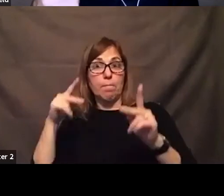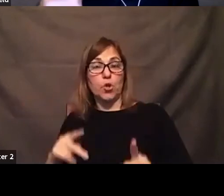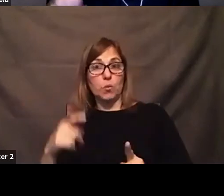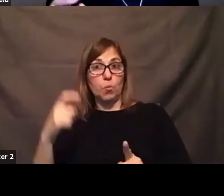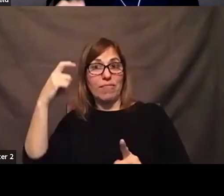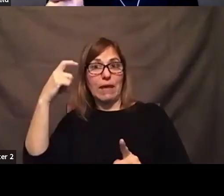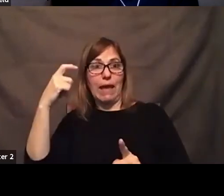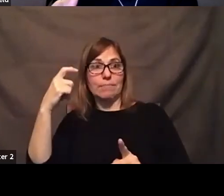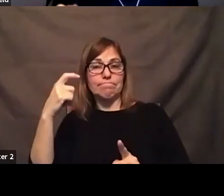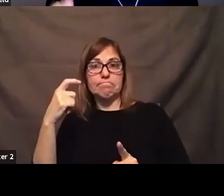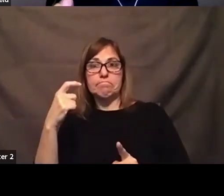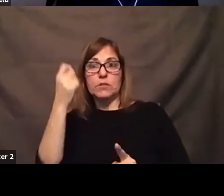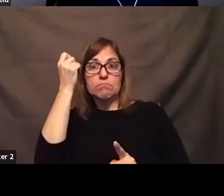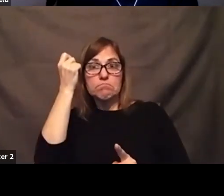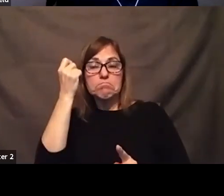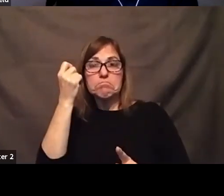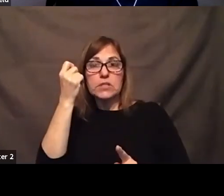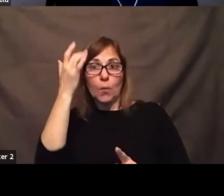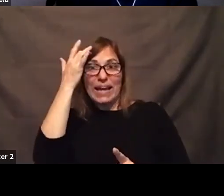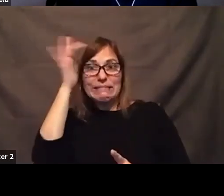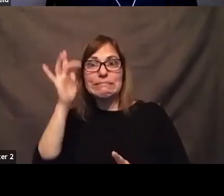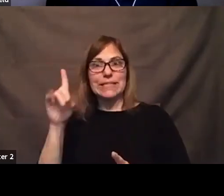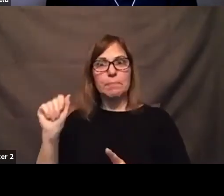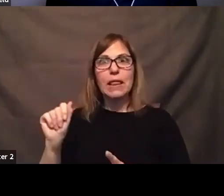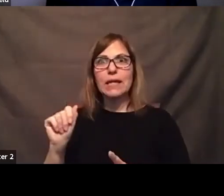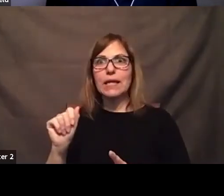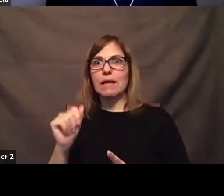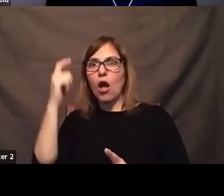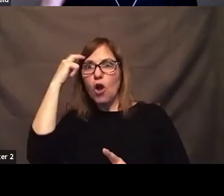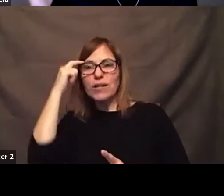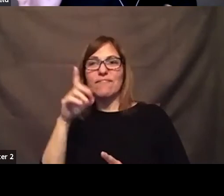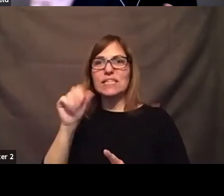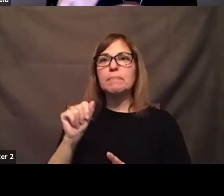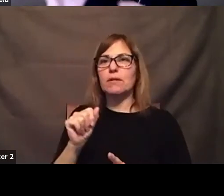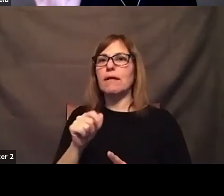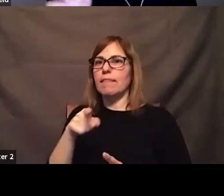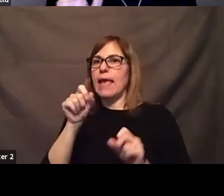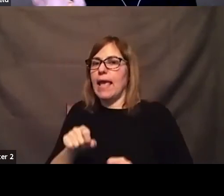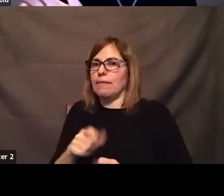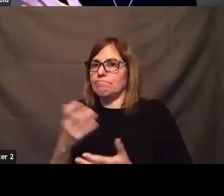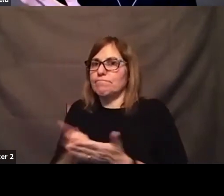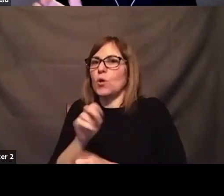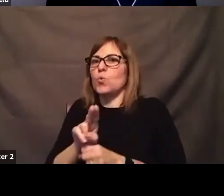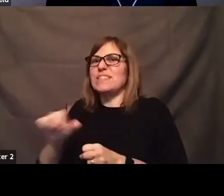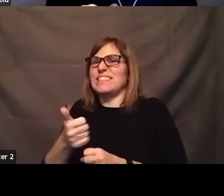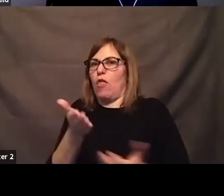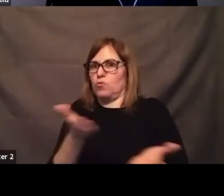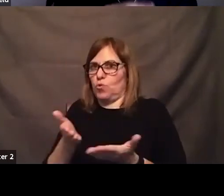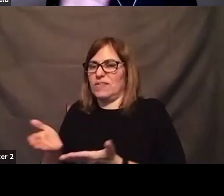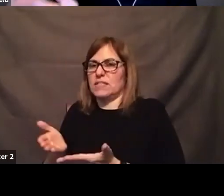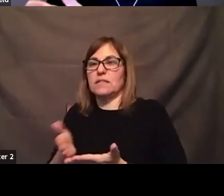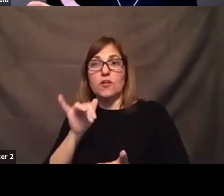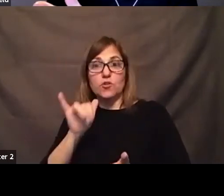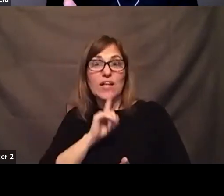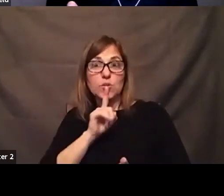really want to be in a vehicle that has one of these attendants or these customer service people. So these are the sorts of innovative, crazy new models that